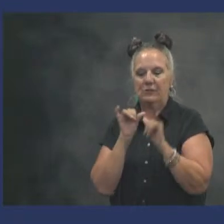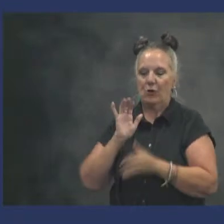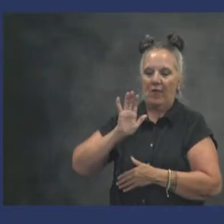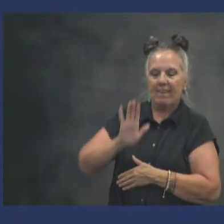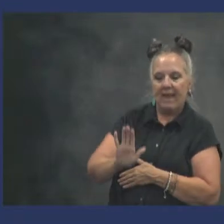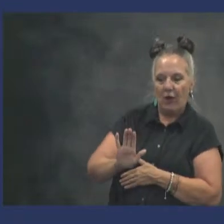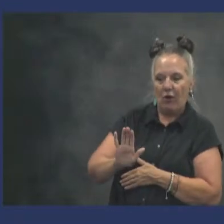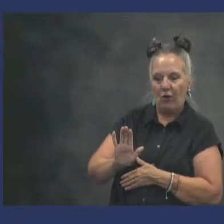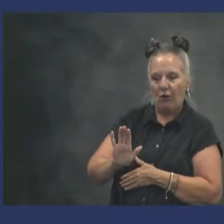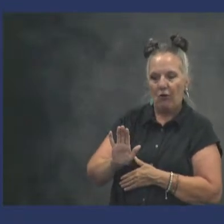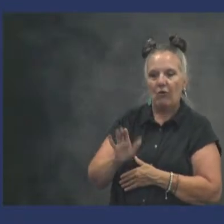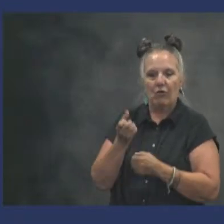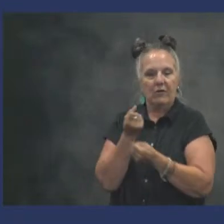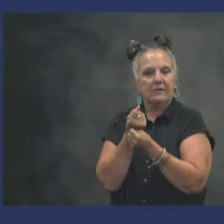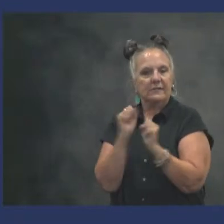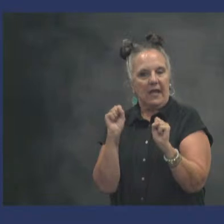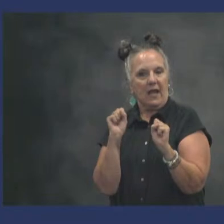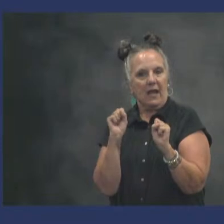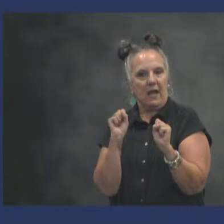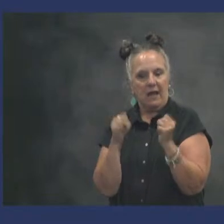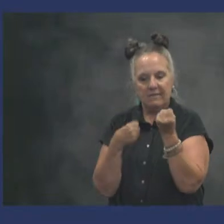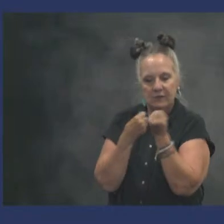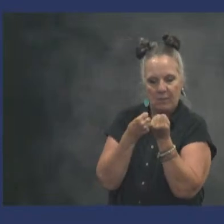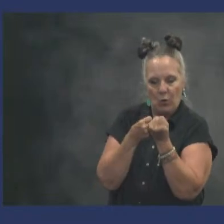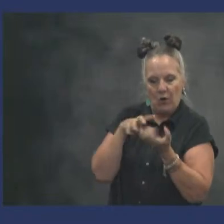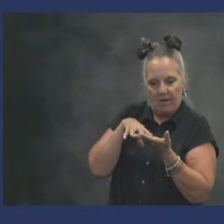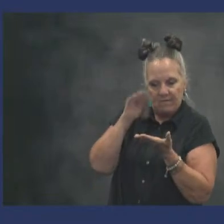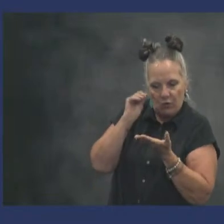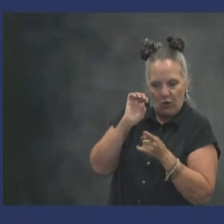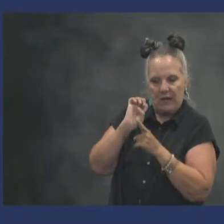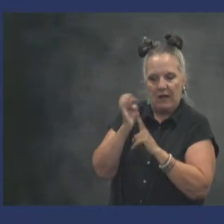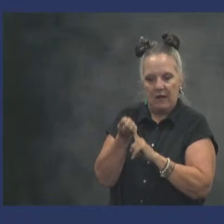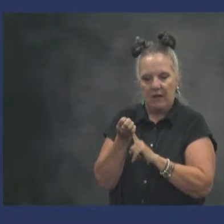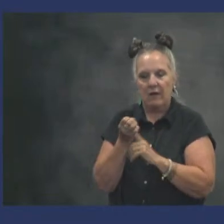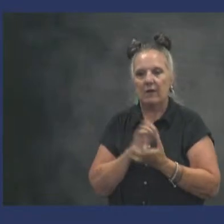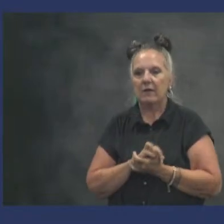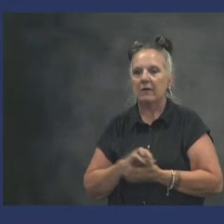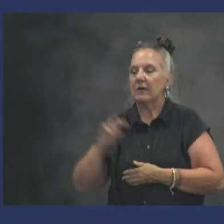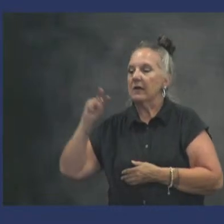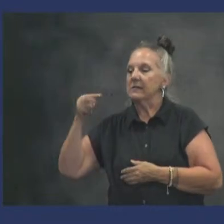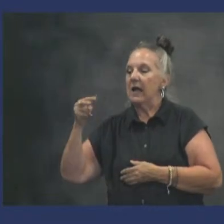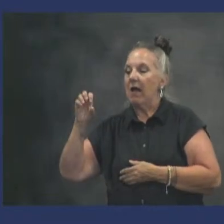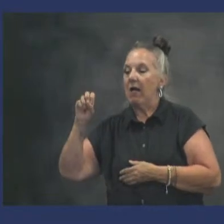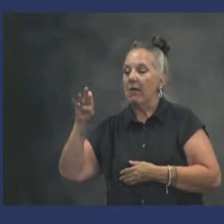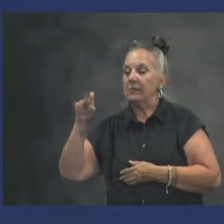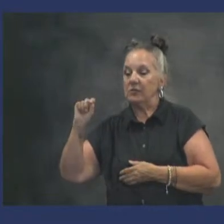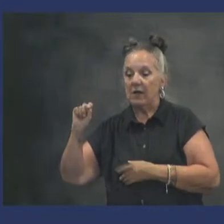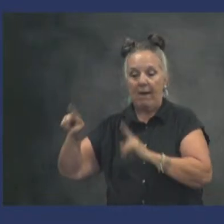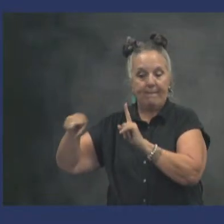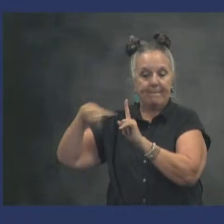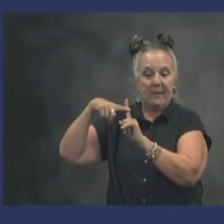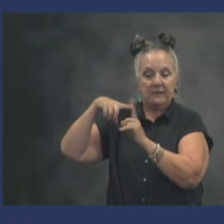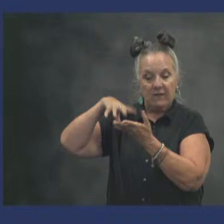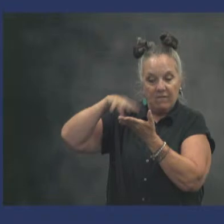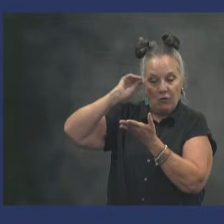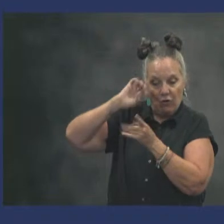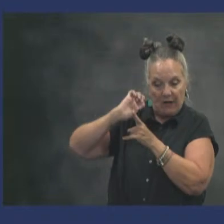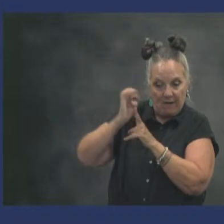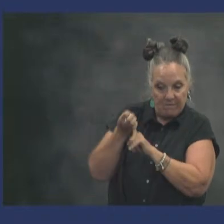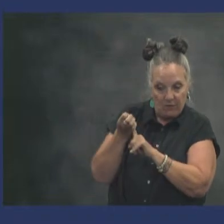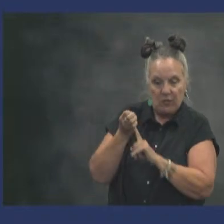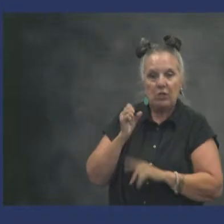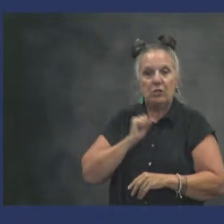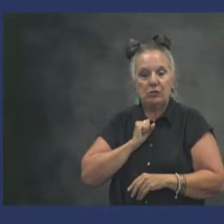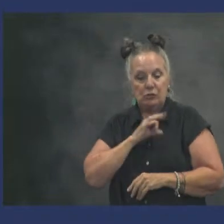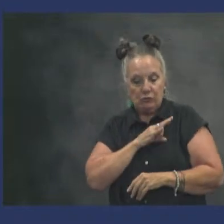their, the safe and supportive learning environment. The second objective is to create a positive learning environment among students,